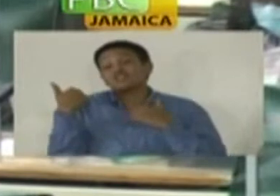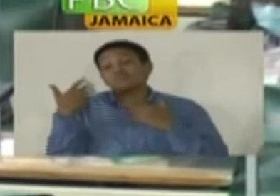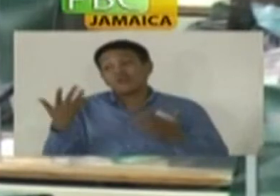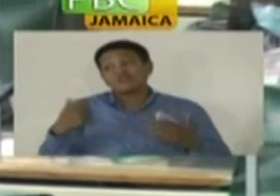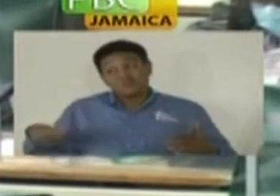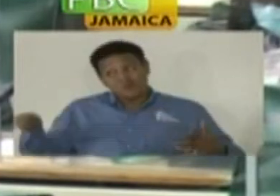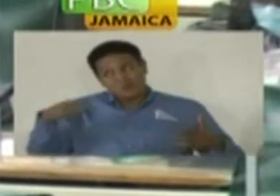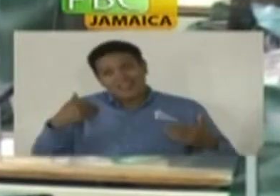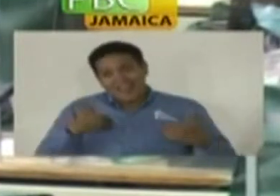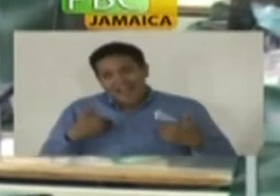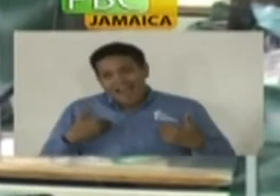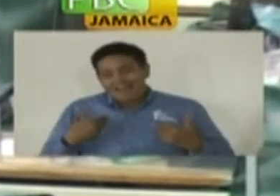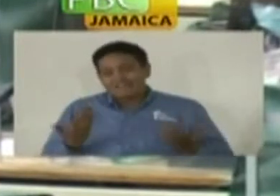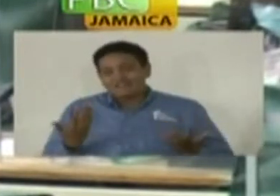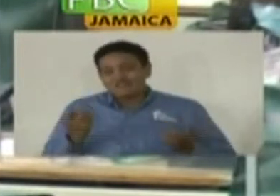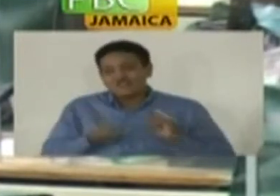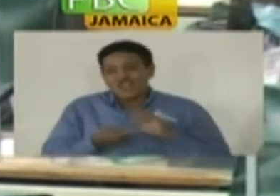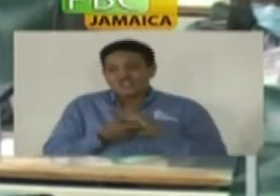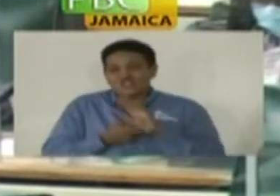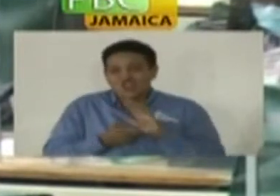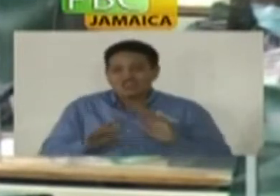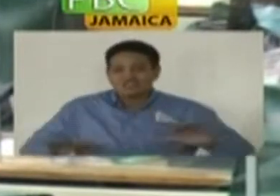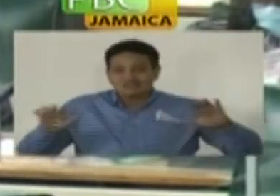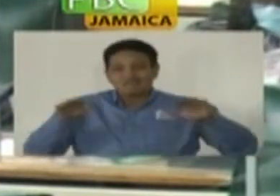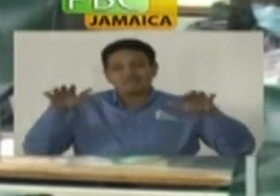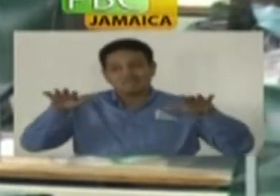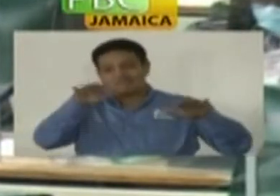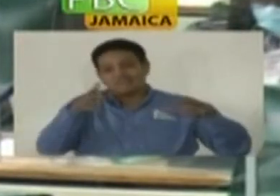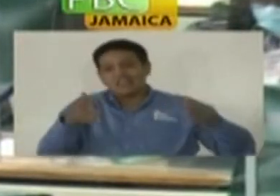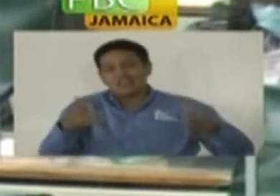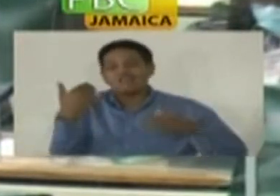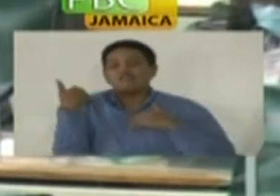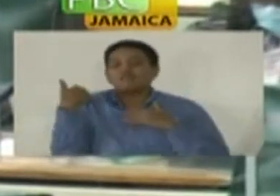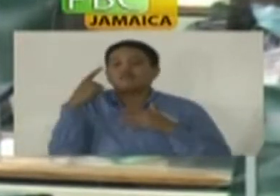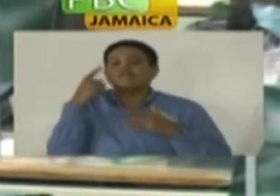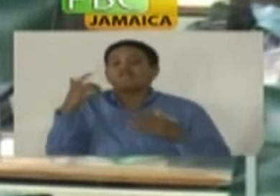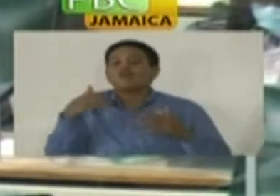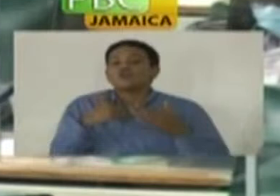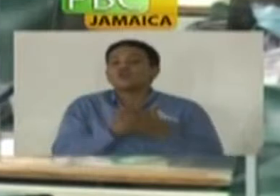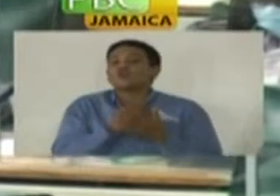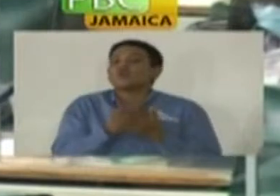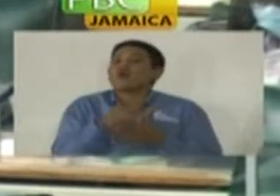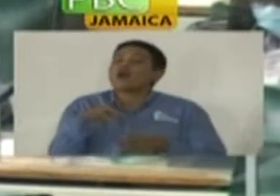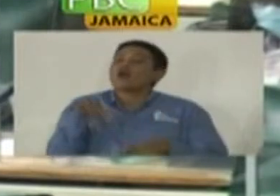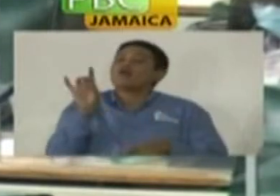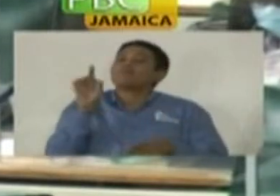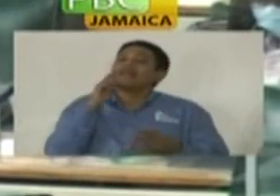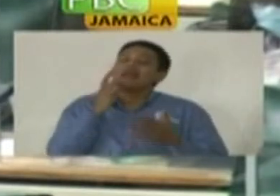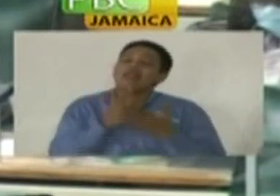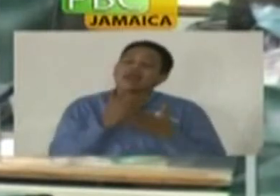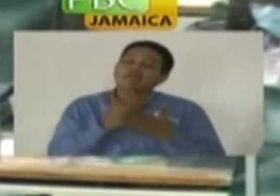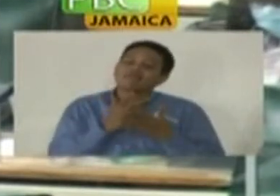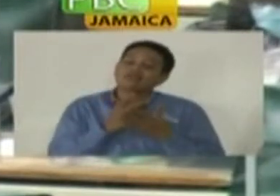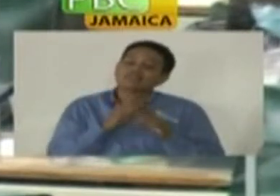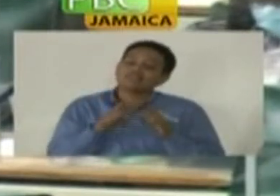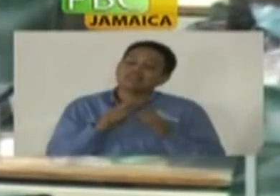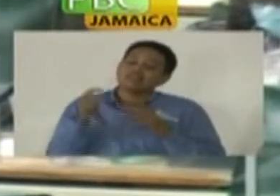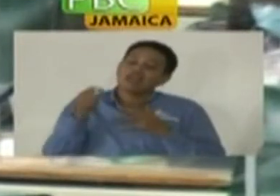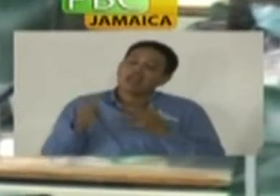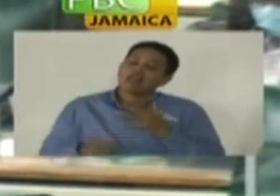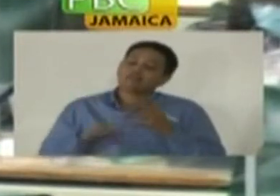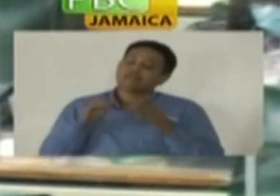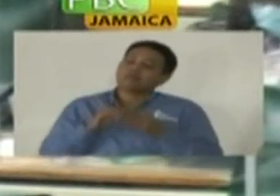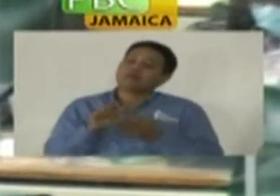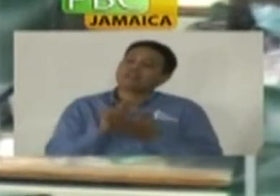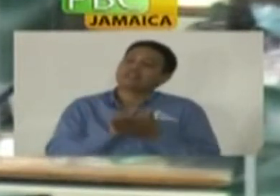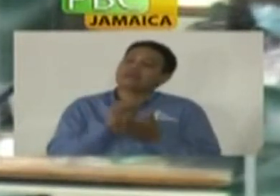that falls to us today. On the matter of compelling evidence, new and compelling evidence, again, elements which were a part of the